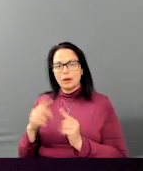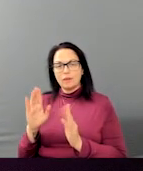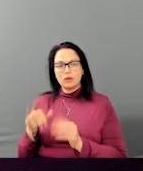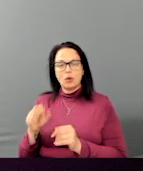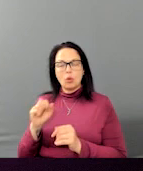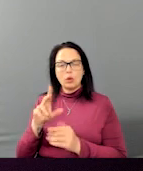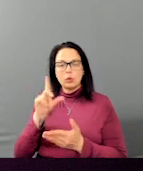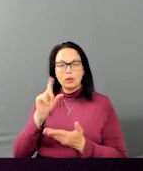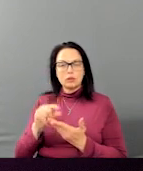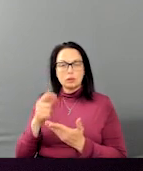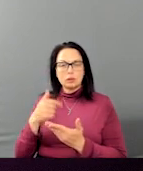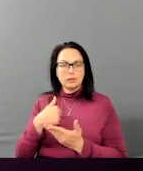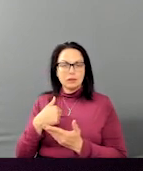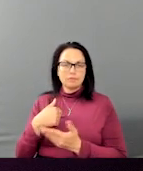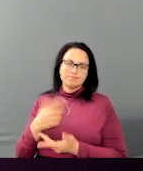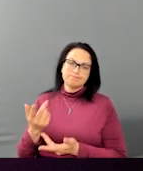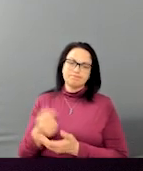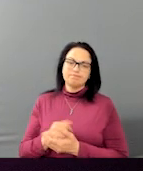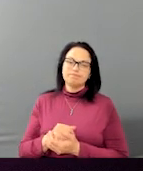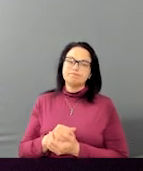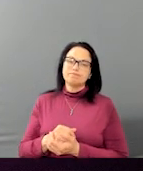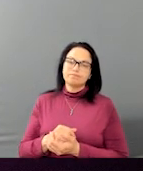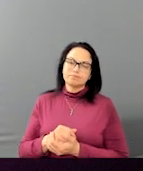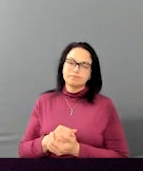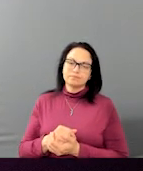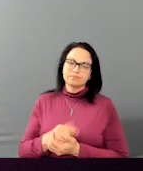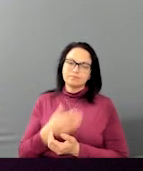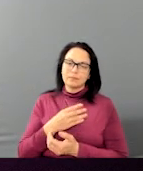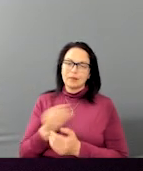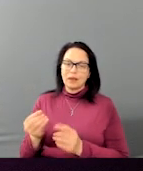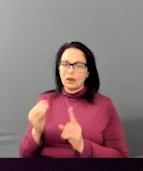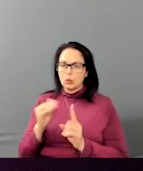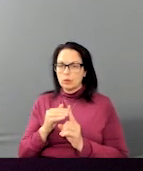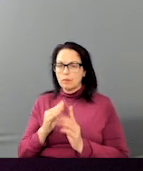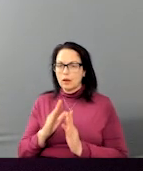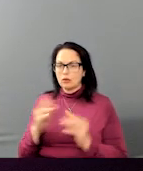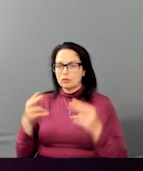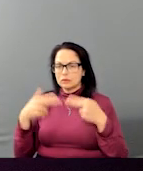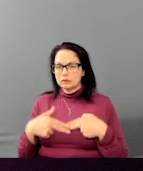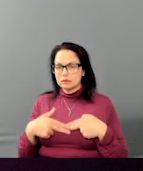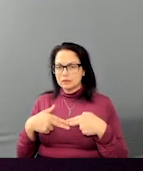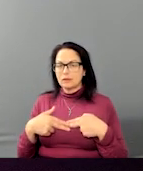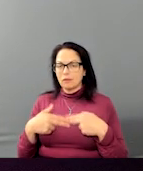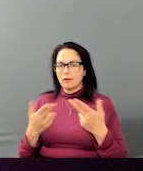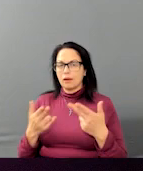me, BenMVP, as well. And reminder, the slides I